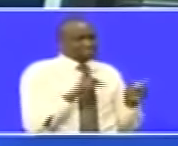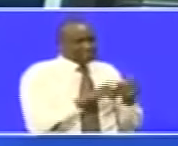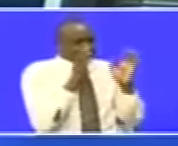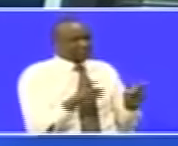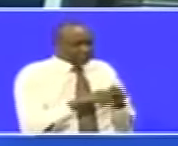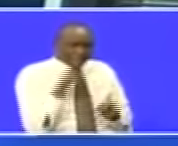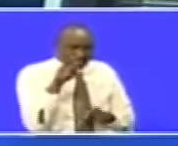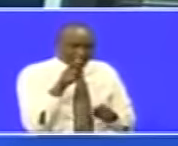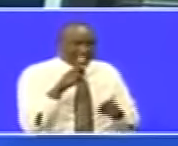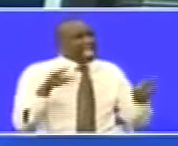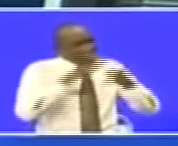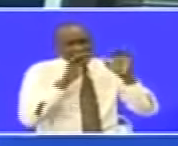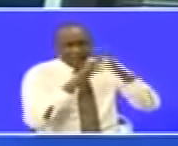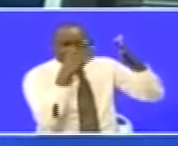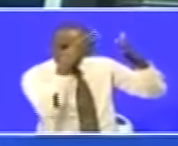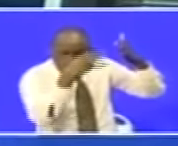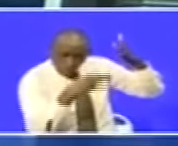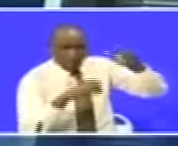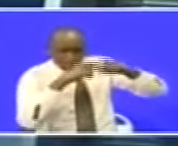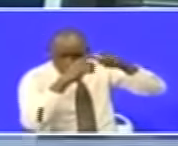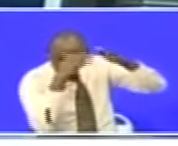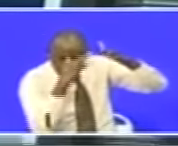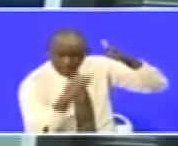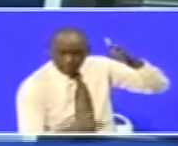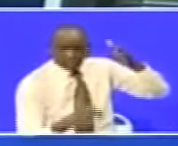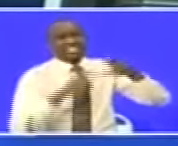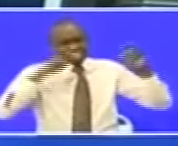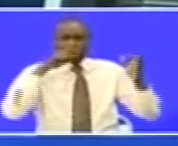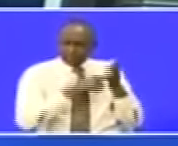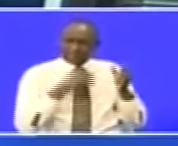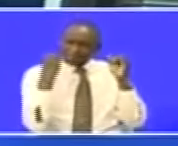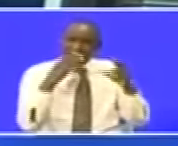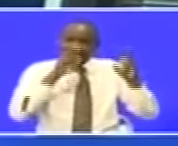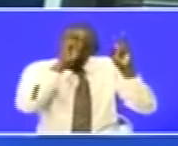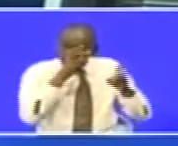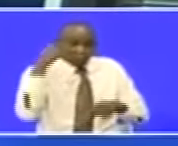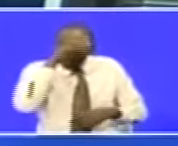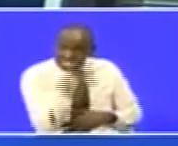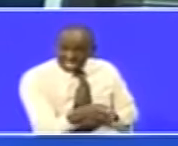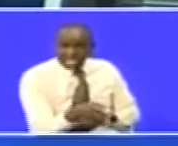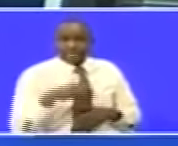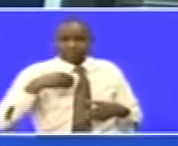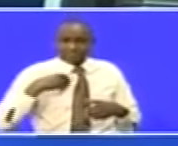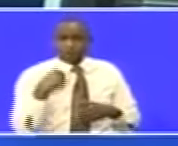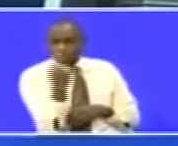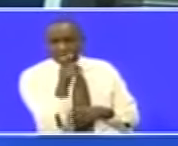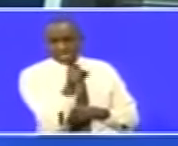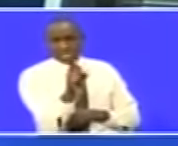break it down for the masses. We had him on Checkpoint a number of times, and each time he left, not